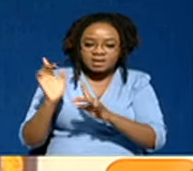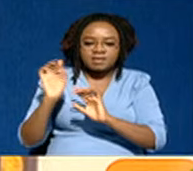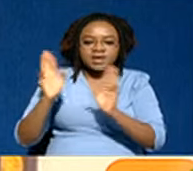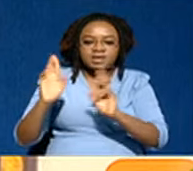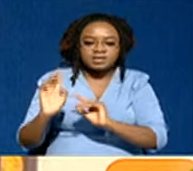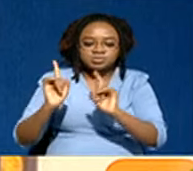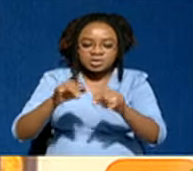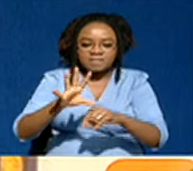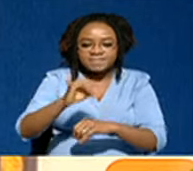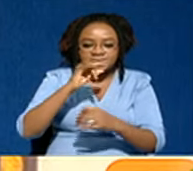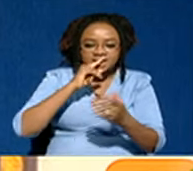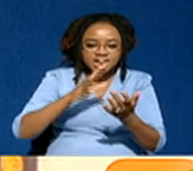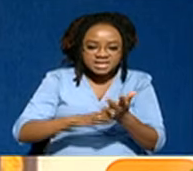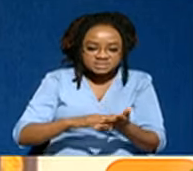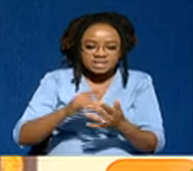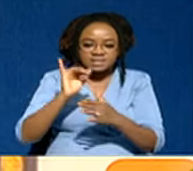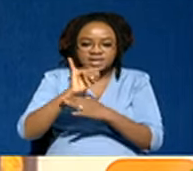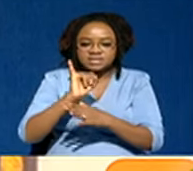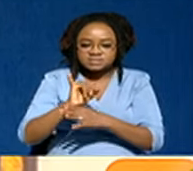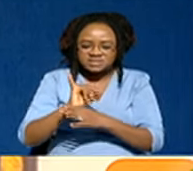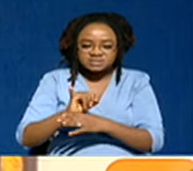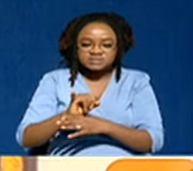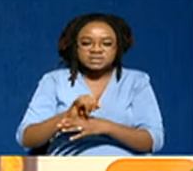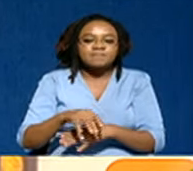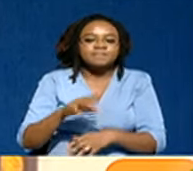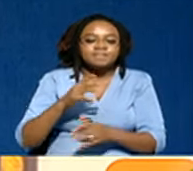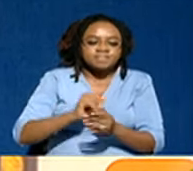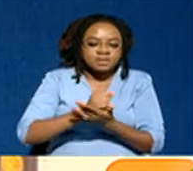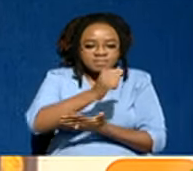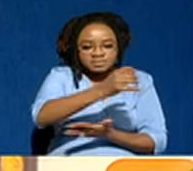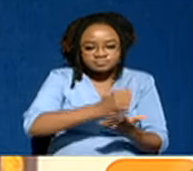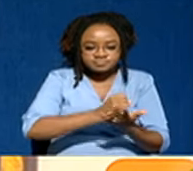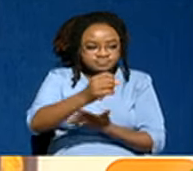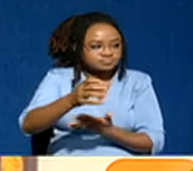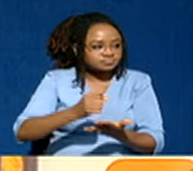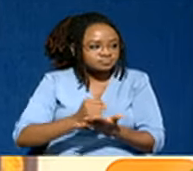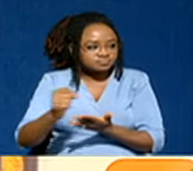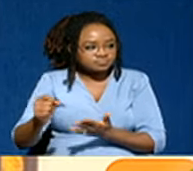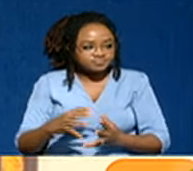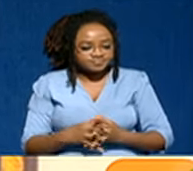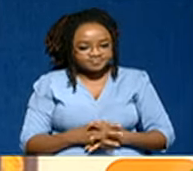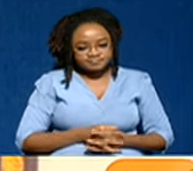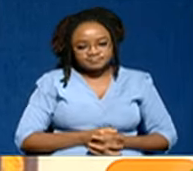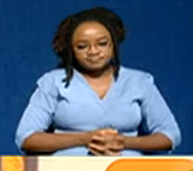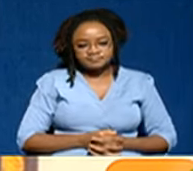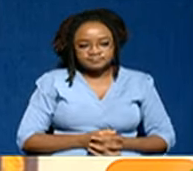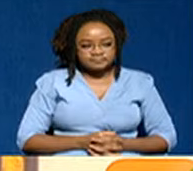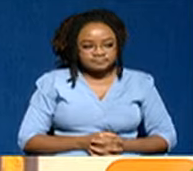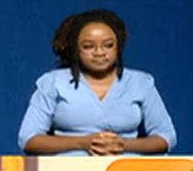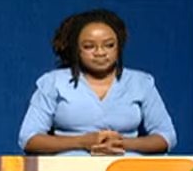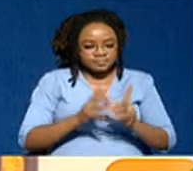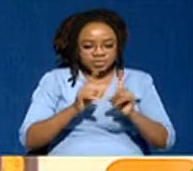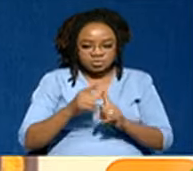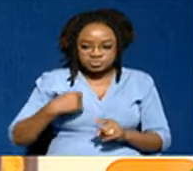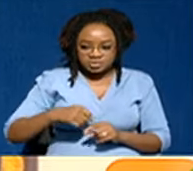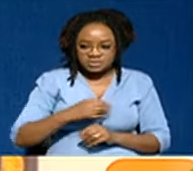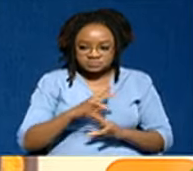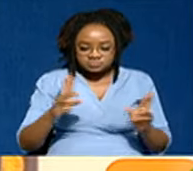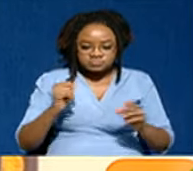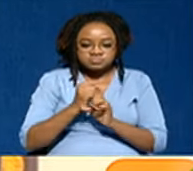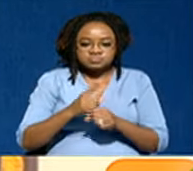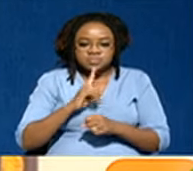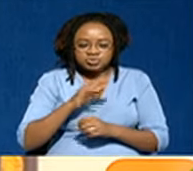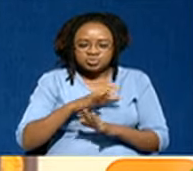at Ministry of Health. The clinical officer interns are picking their letters. And we are going to ensure that all other